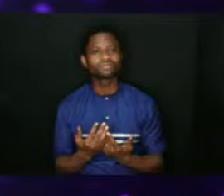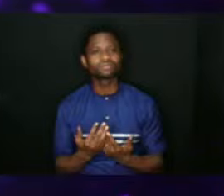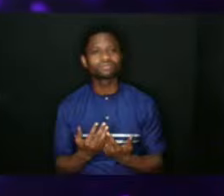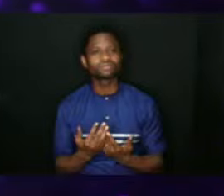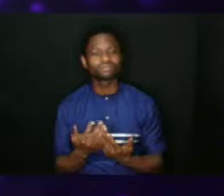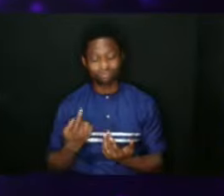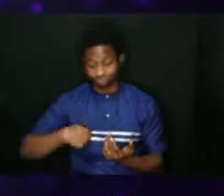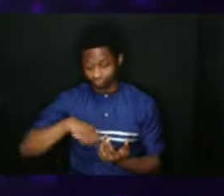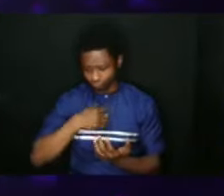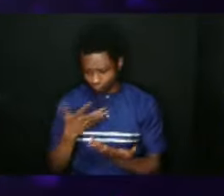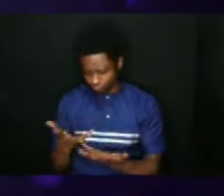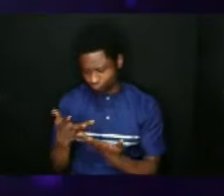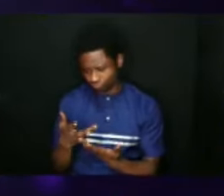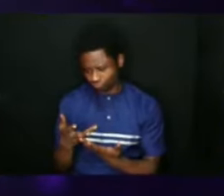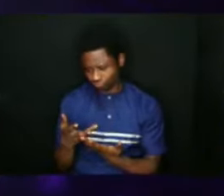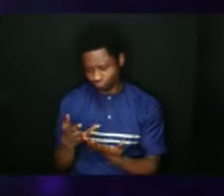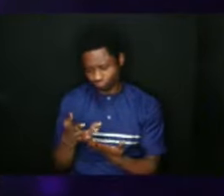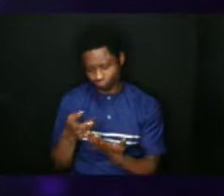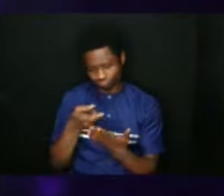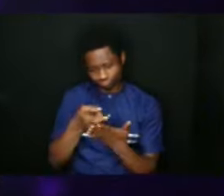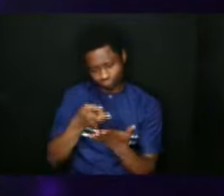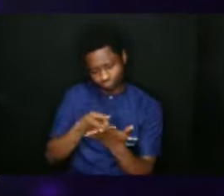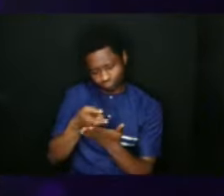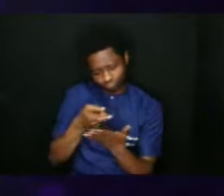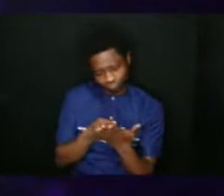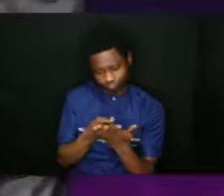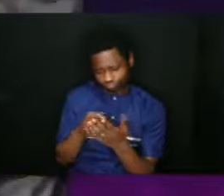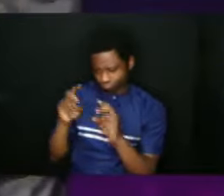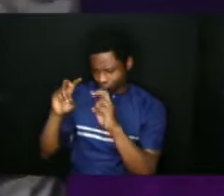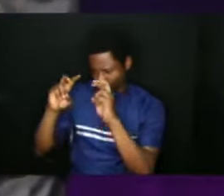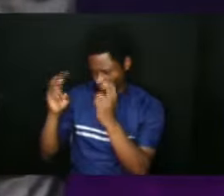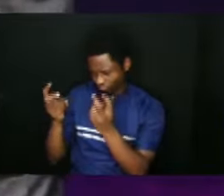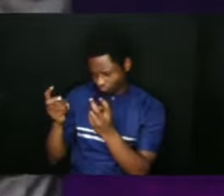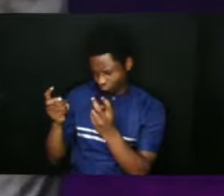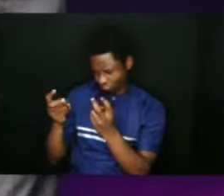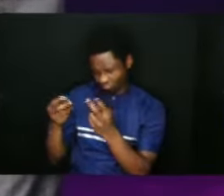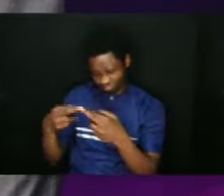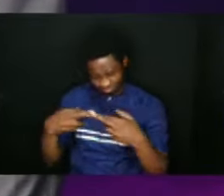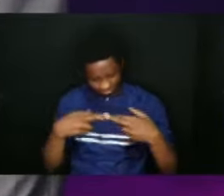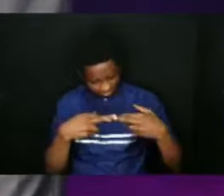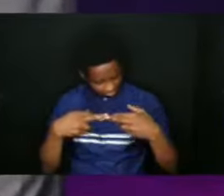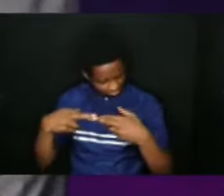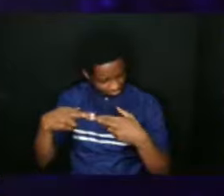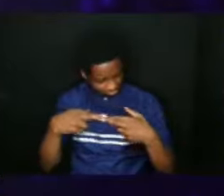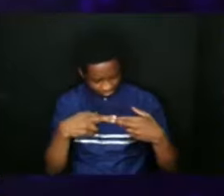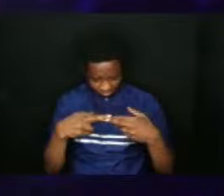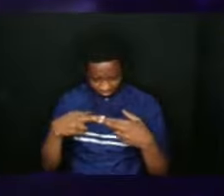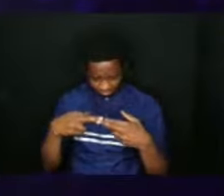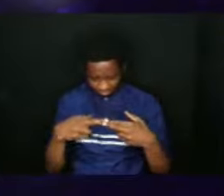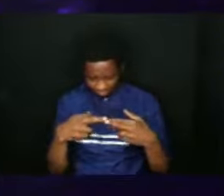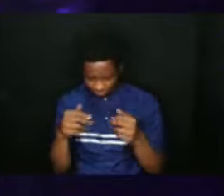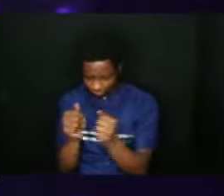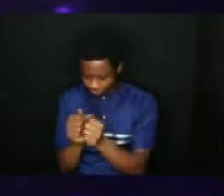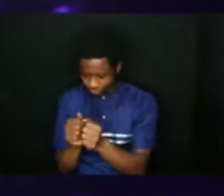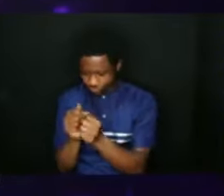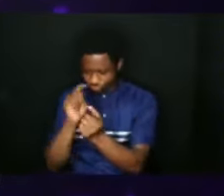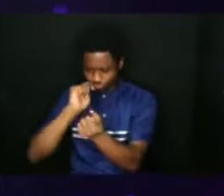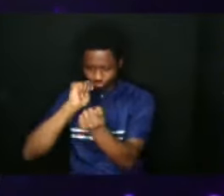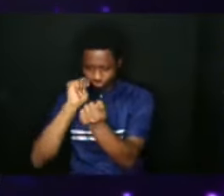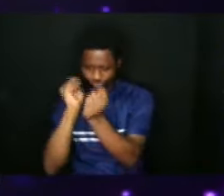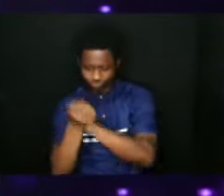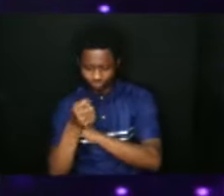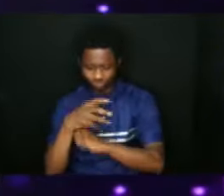We want to discuss a topic that is related to the transformation and unleashing agenda.